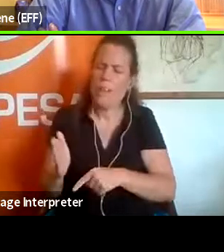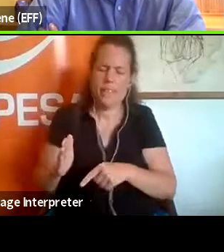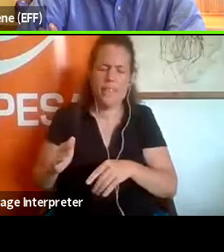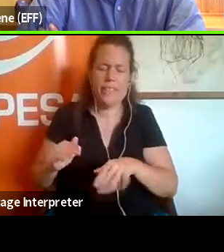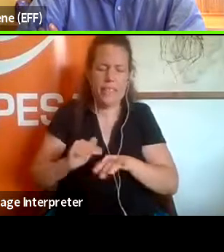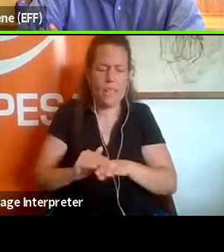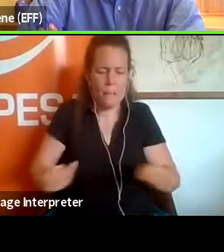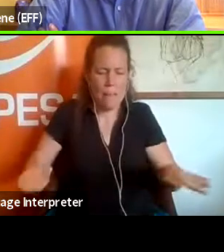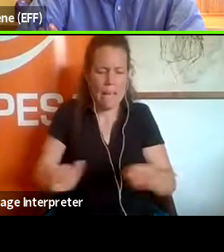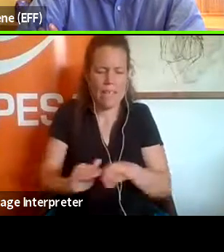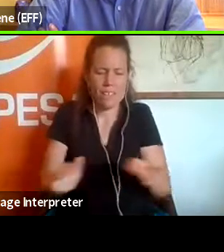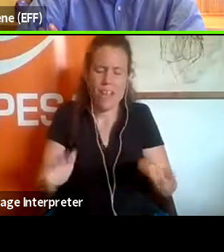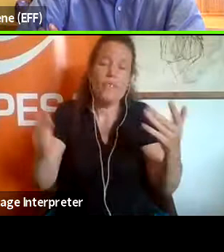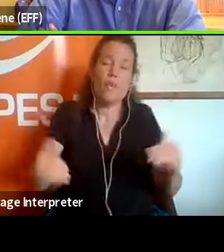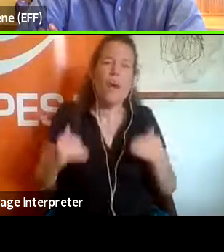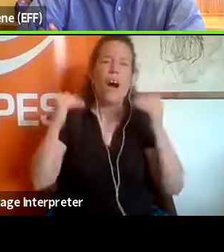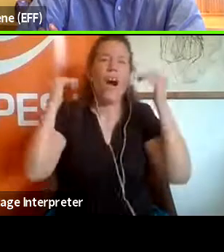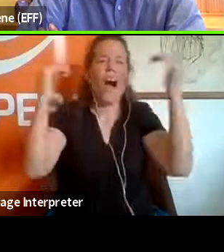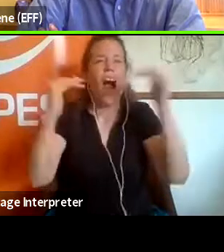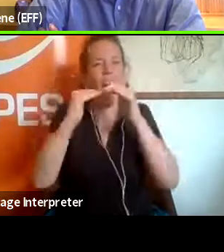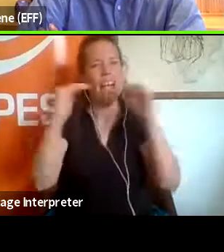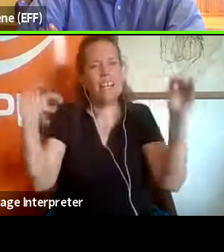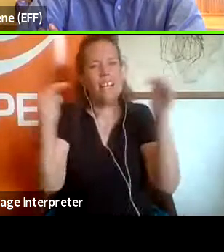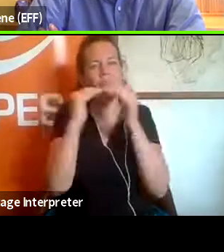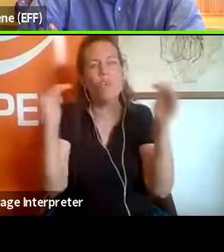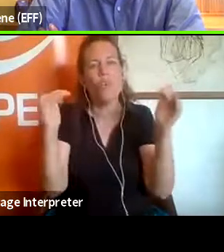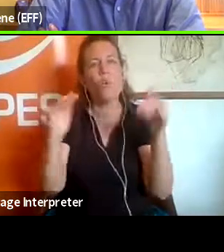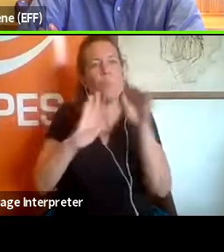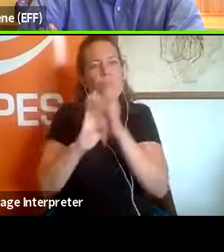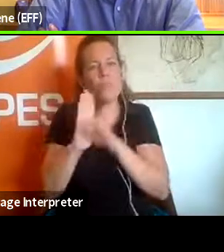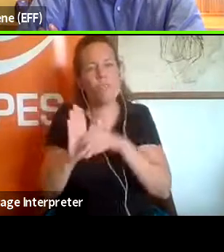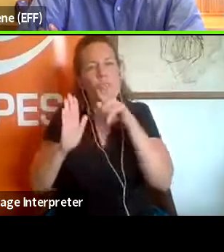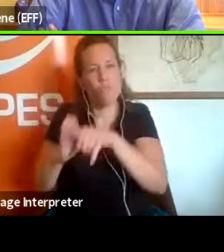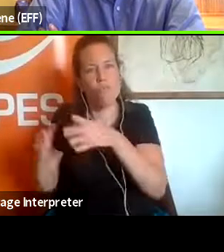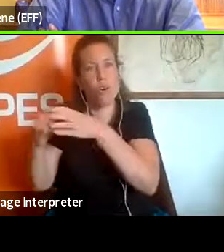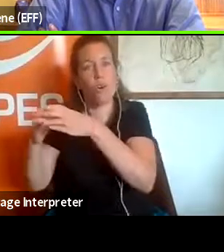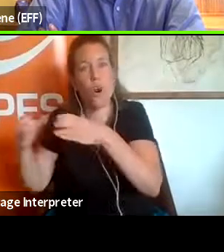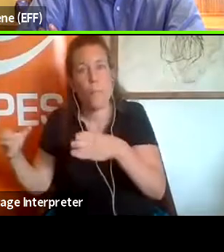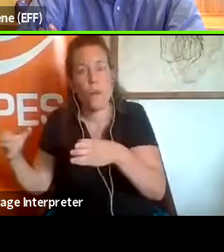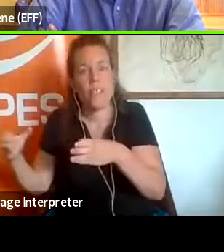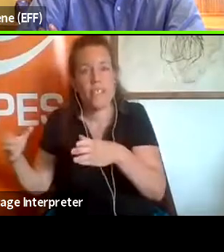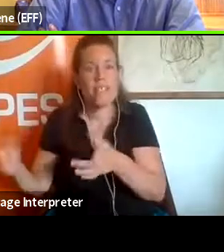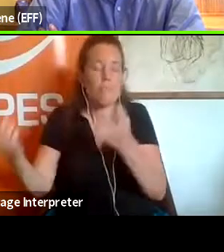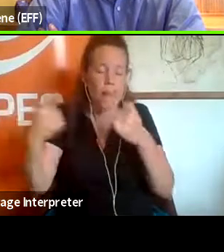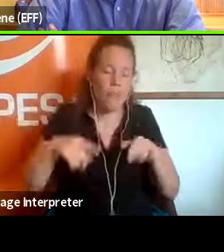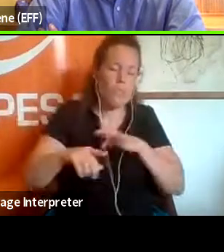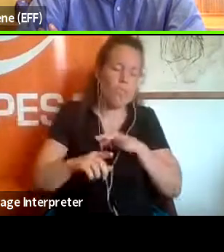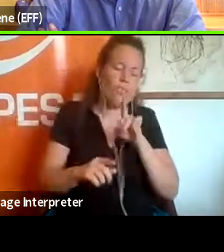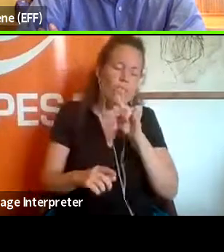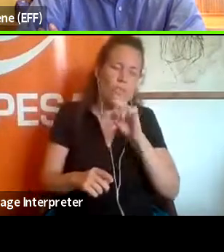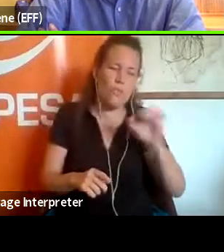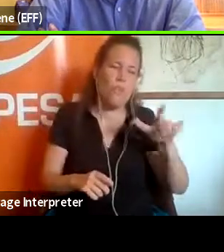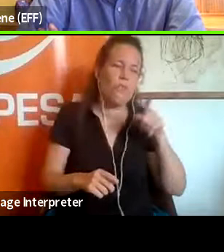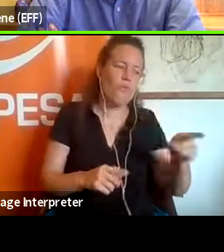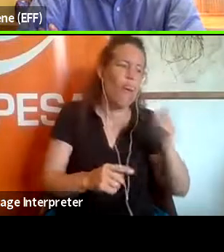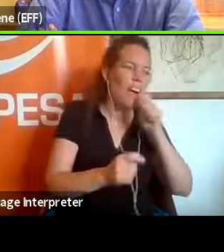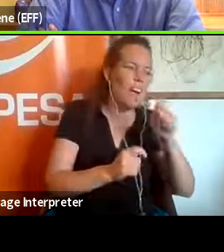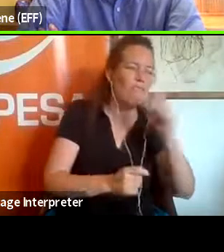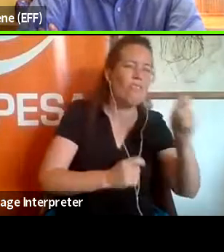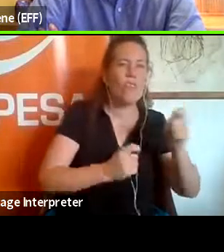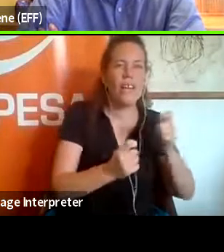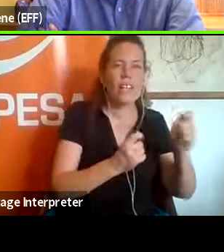or high-level principle for companies as well as for a tool for advocates? And is there a